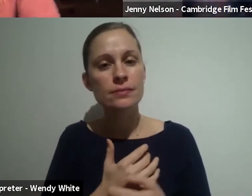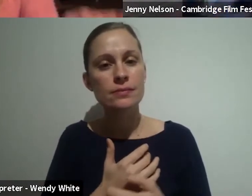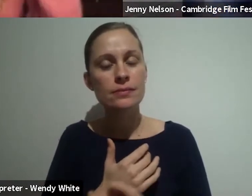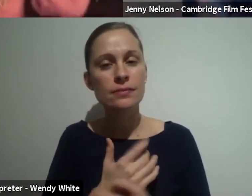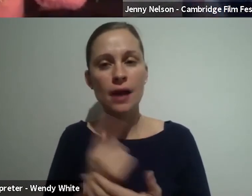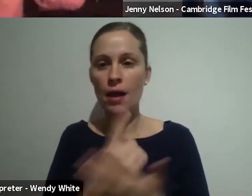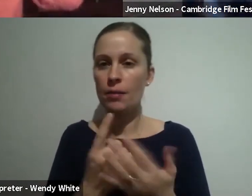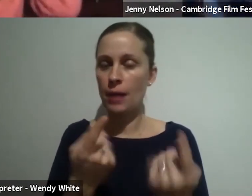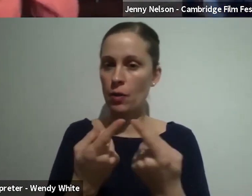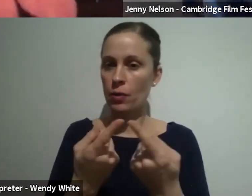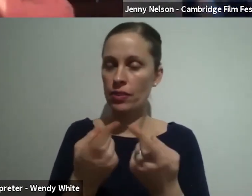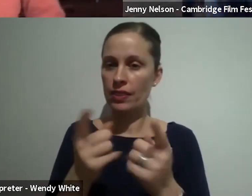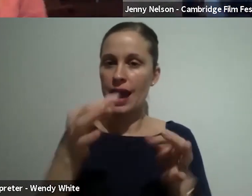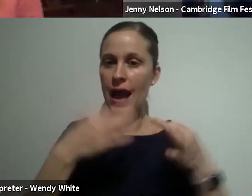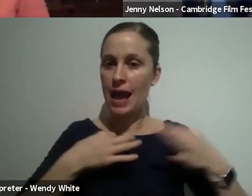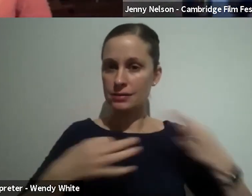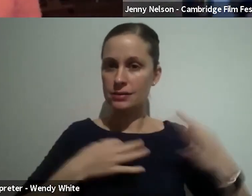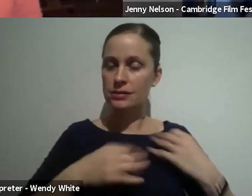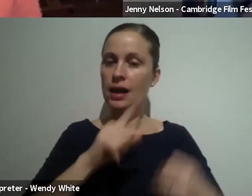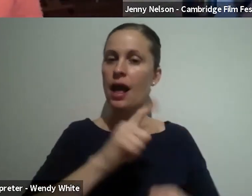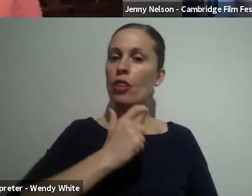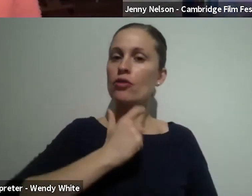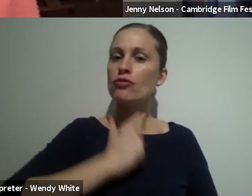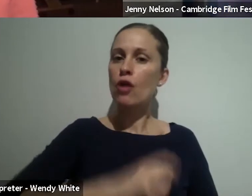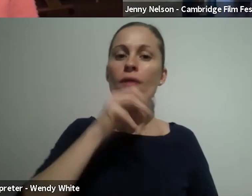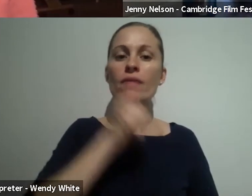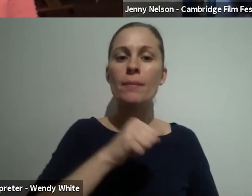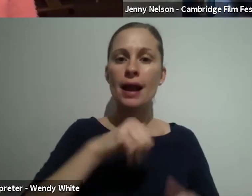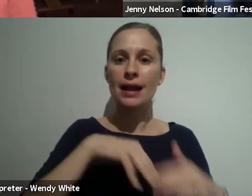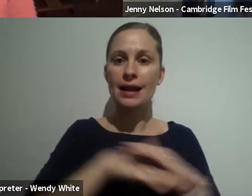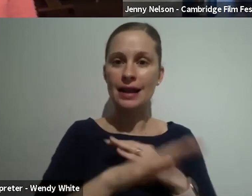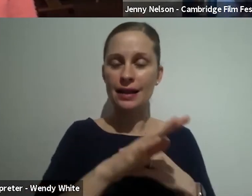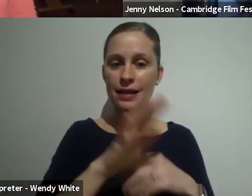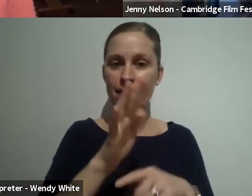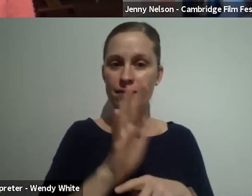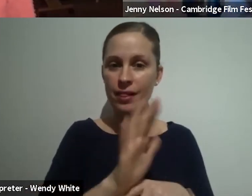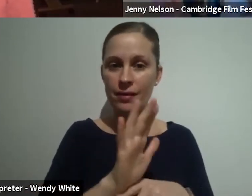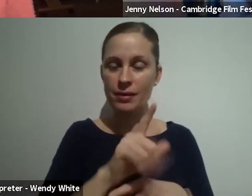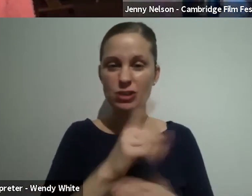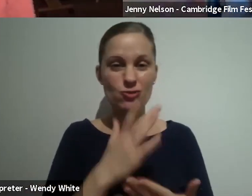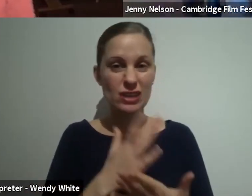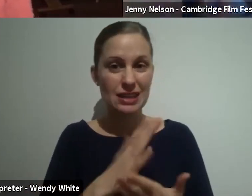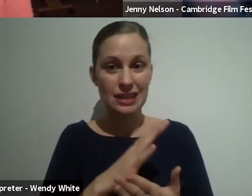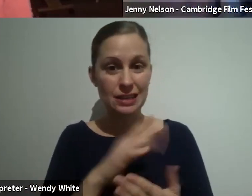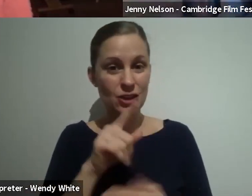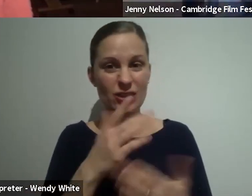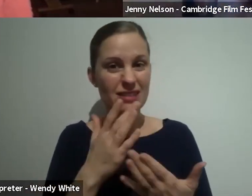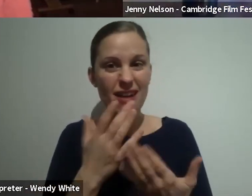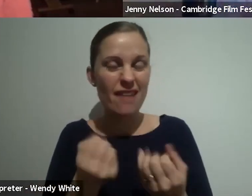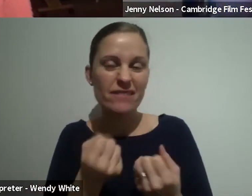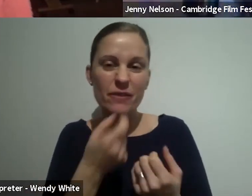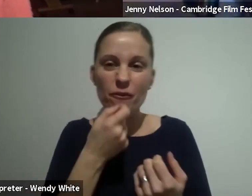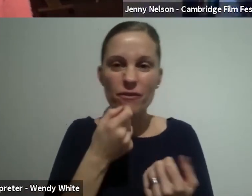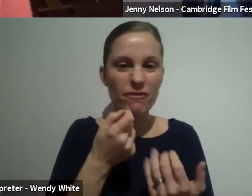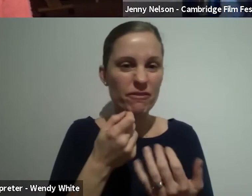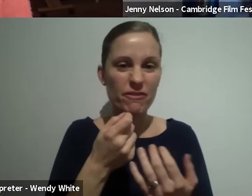actors and the role of men in the film. Was it a conscious decision not to show really any men at all, give or take